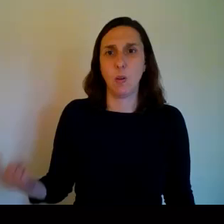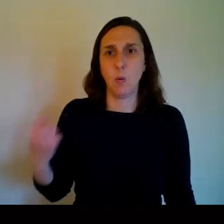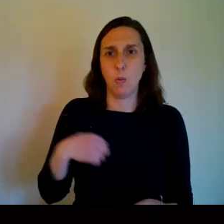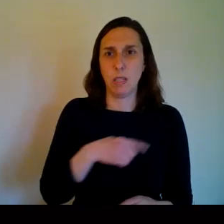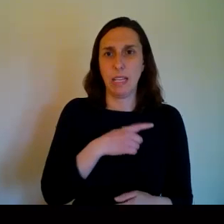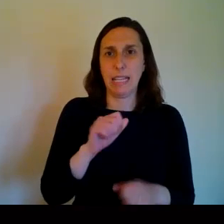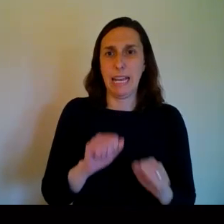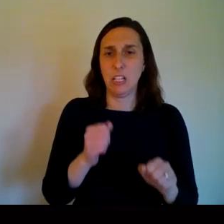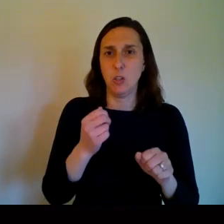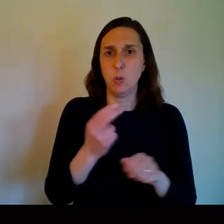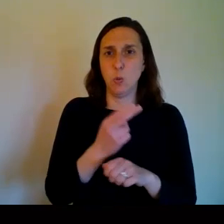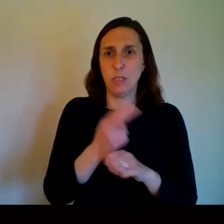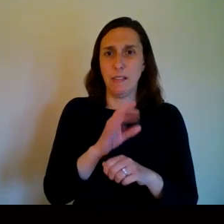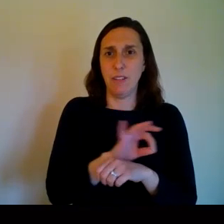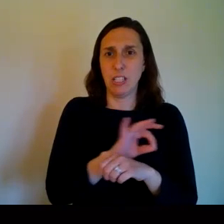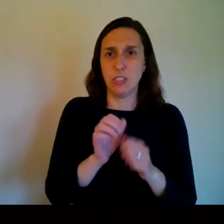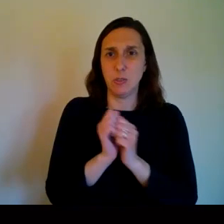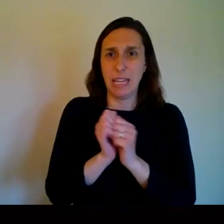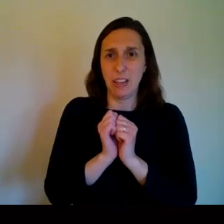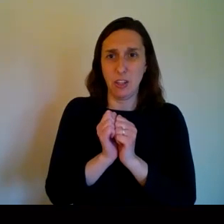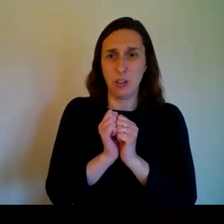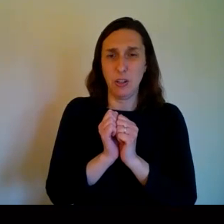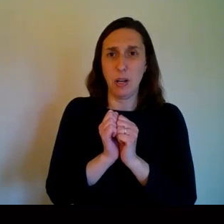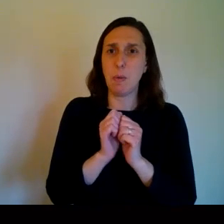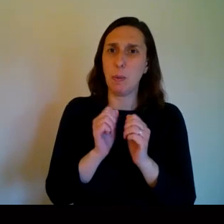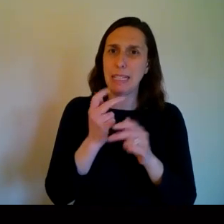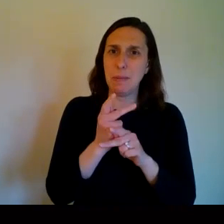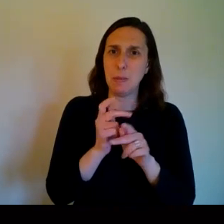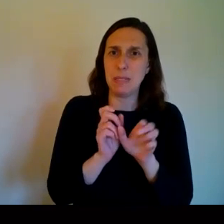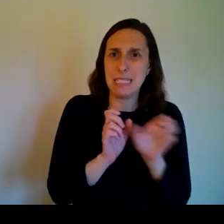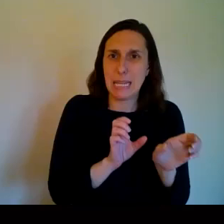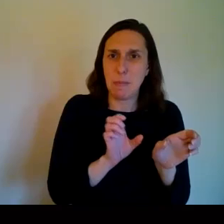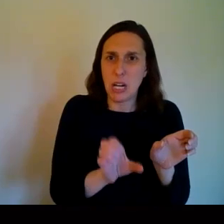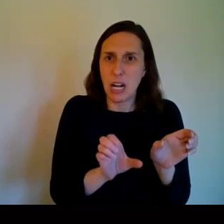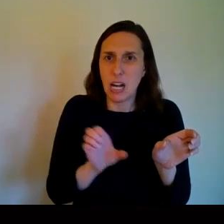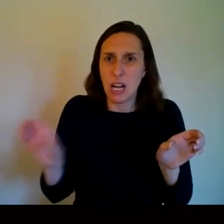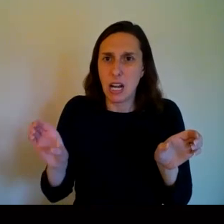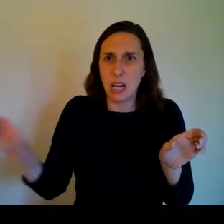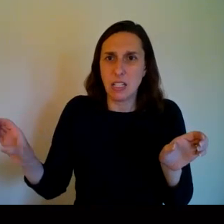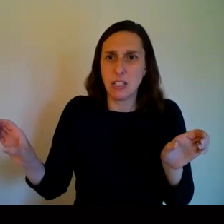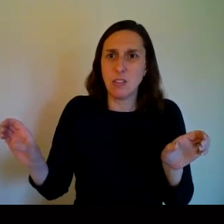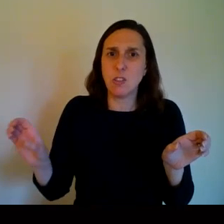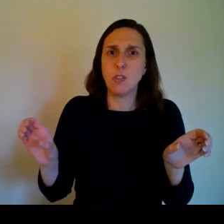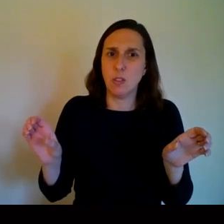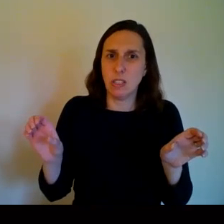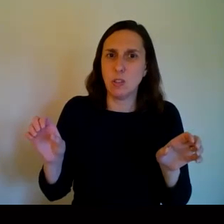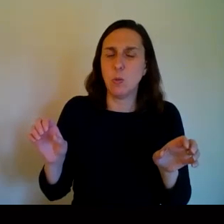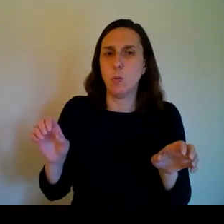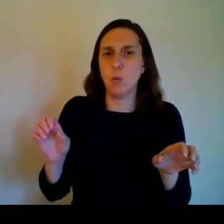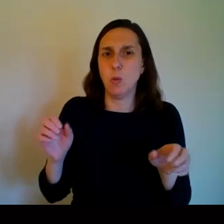when they combine, but we can keep them separate to optimize them or use them to their full